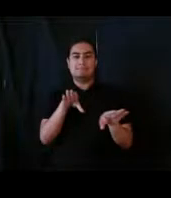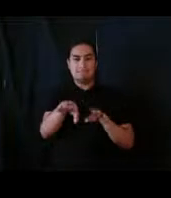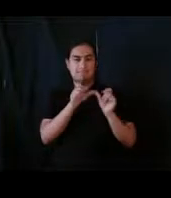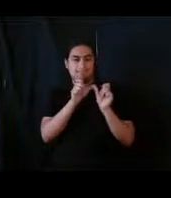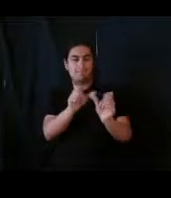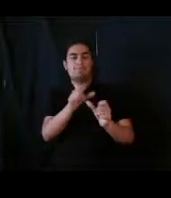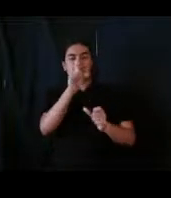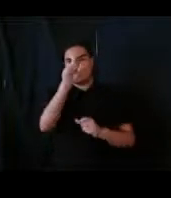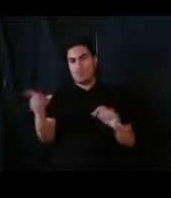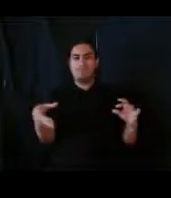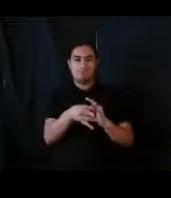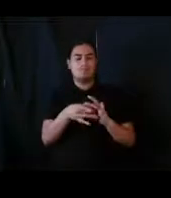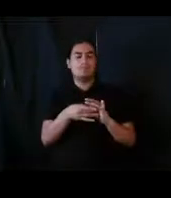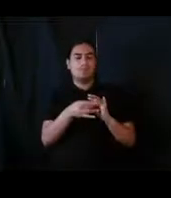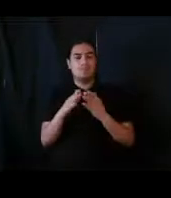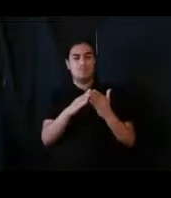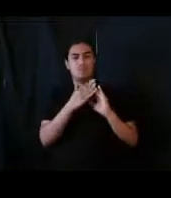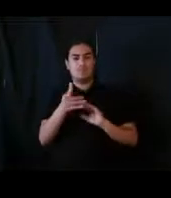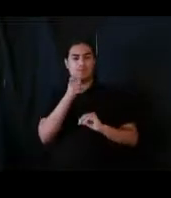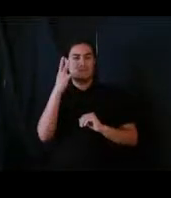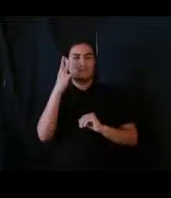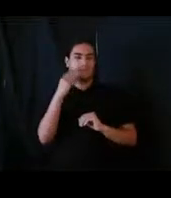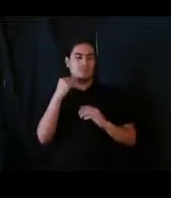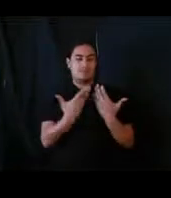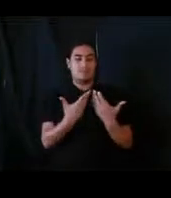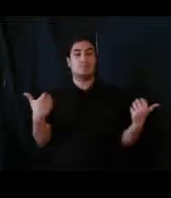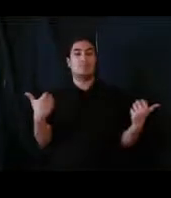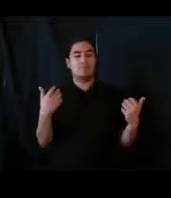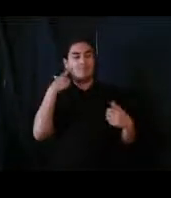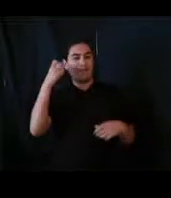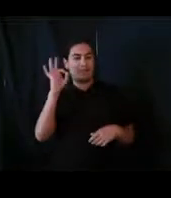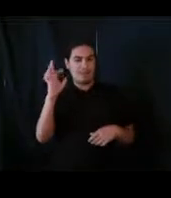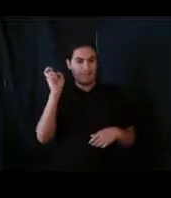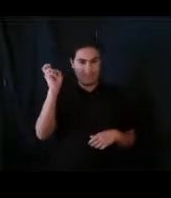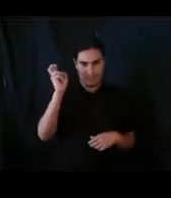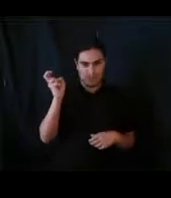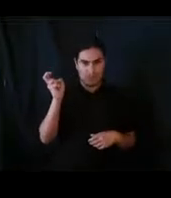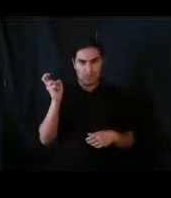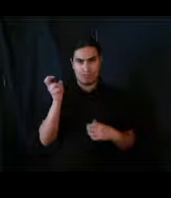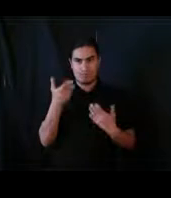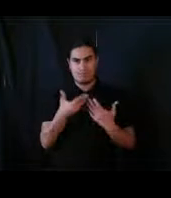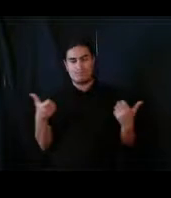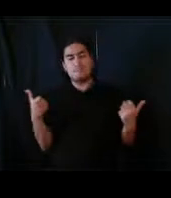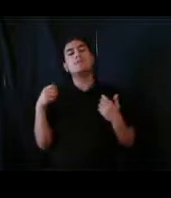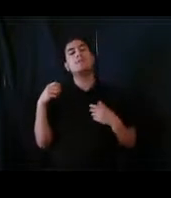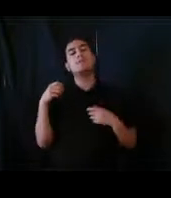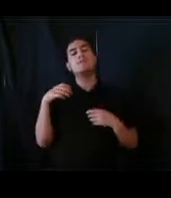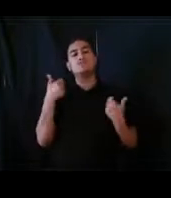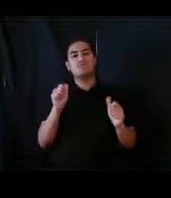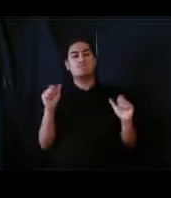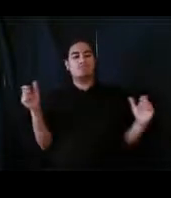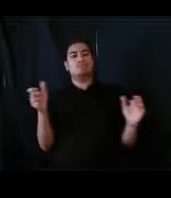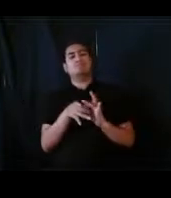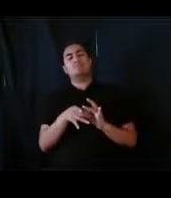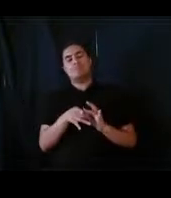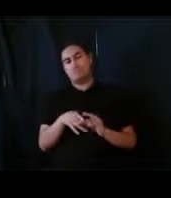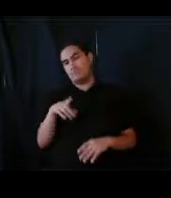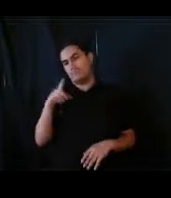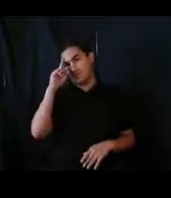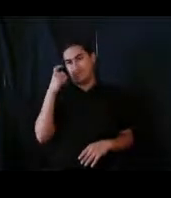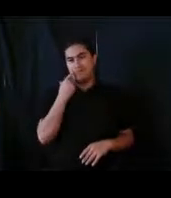toward unifying communities that have been divided by transportation infrastructure in the past and begins to make up for some of those past harms